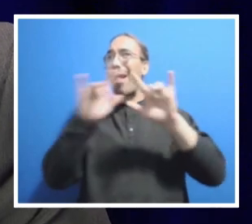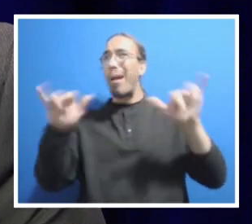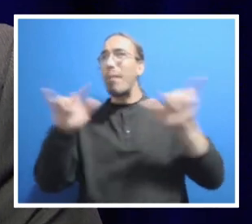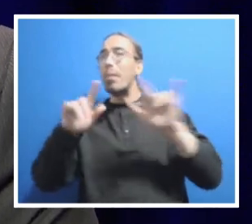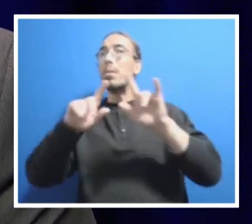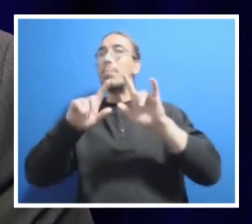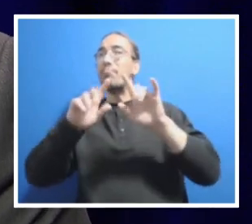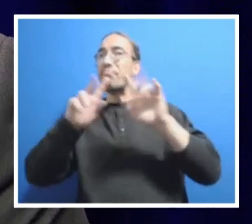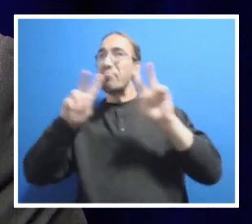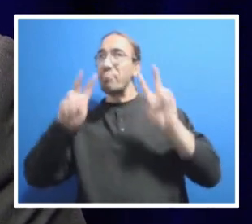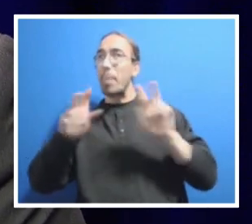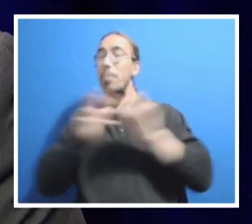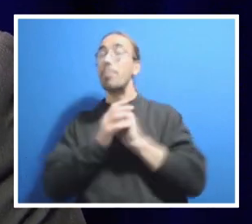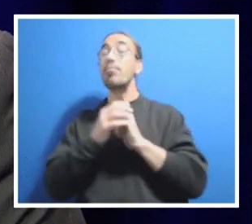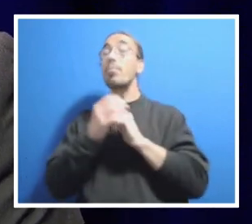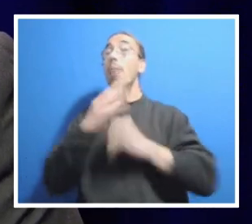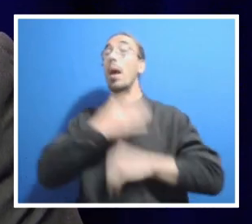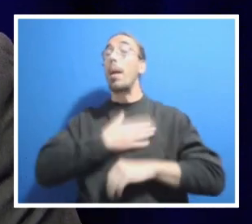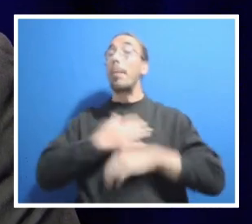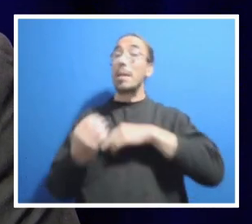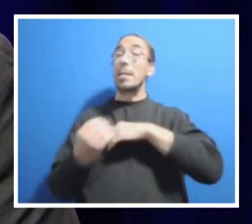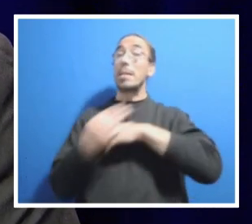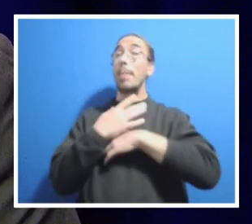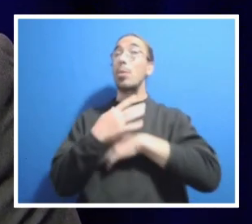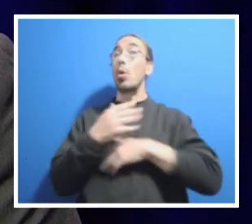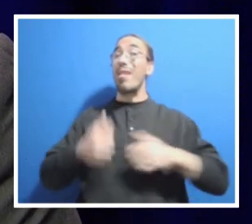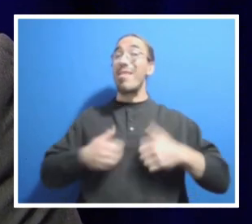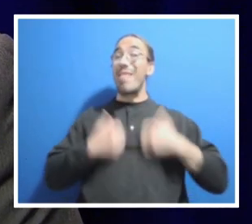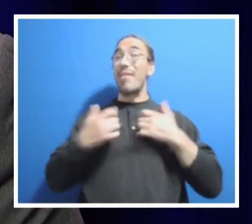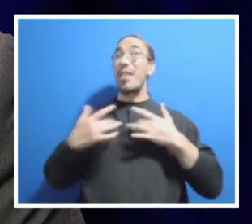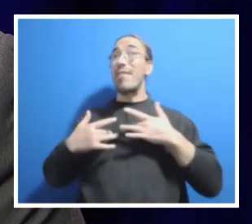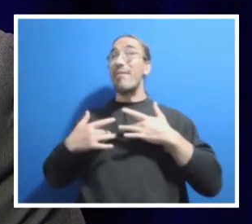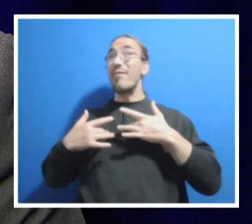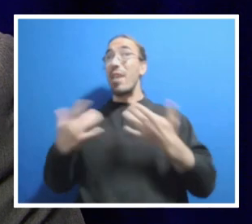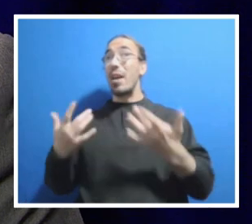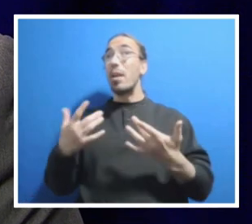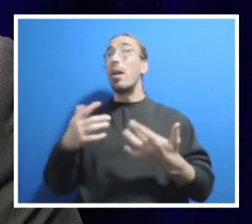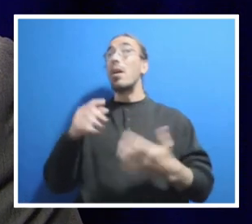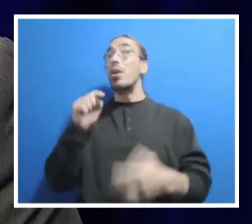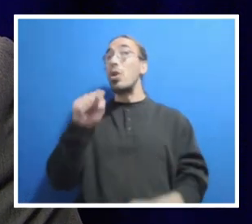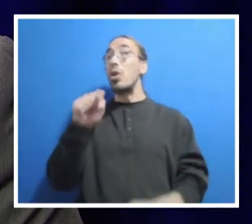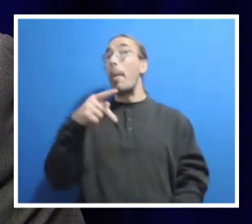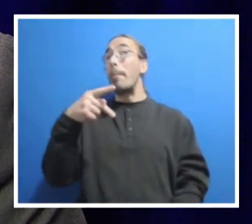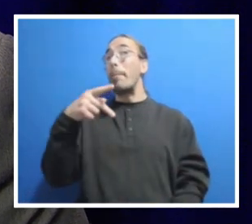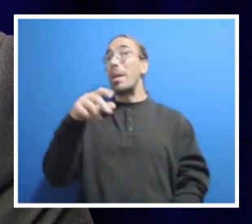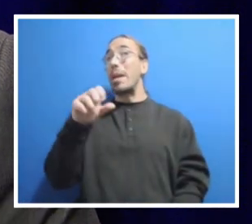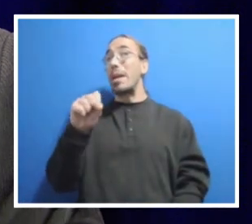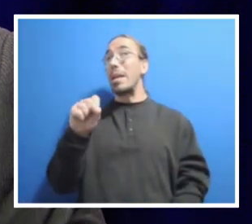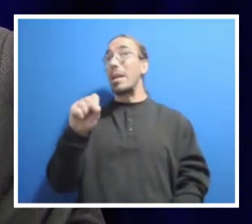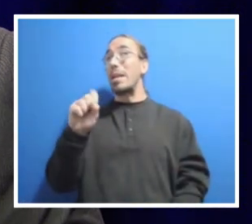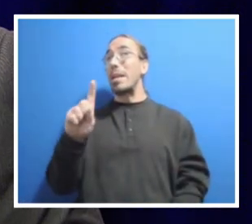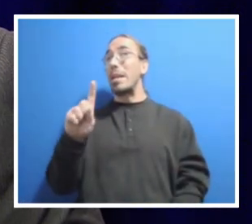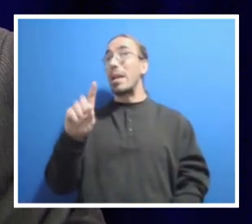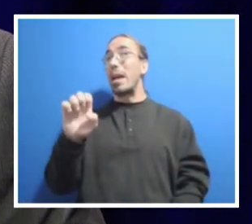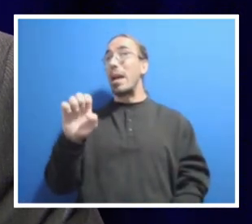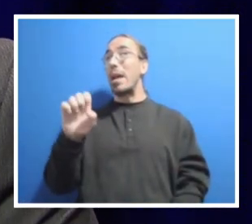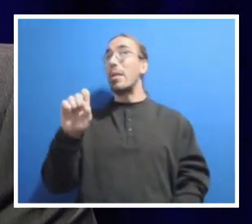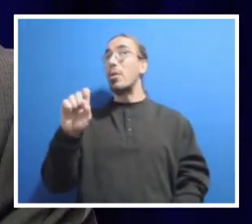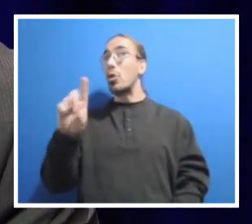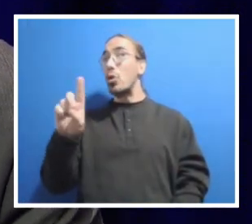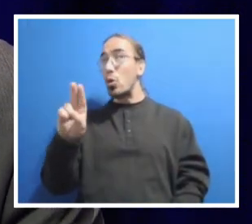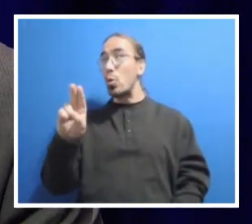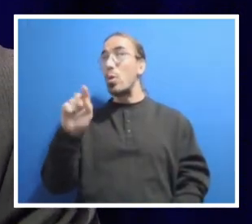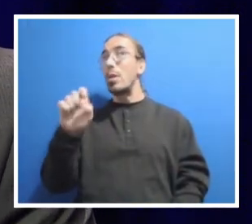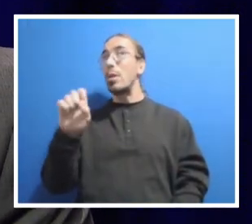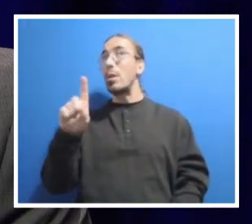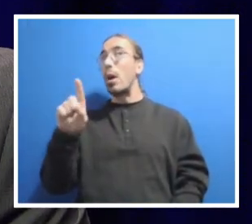please continue to submit your questions to liveevents.psu.edu, the Google Forms at the bottom of your screen. And now I want to welcome to her very